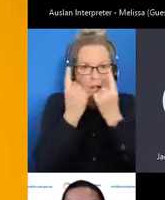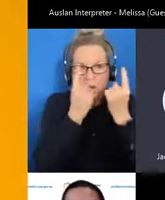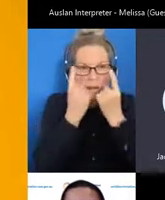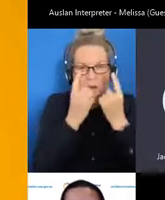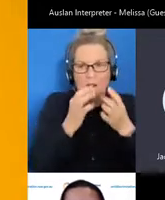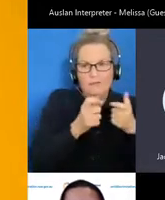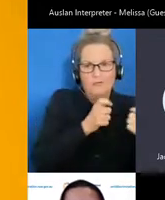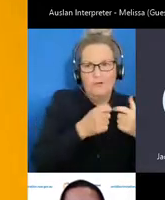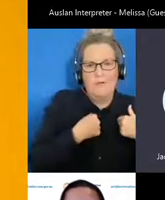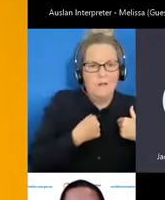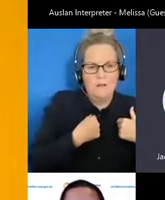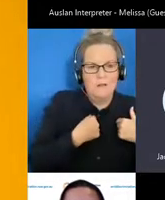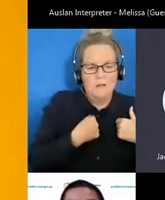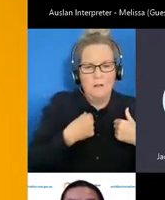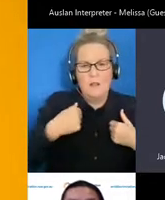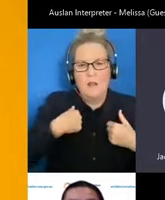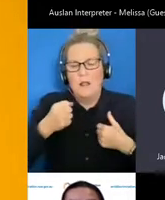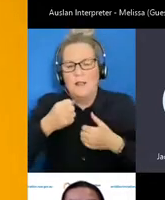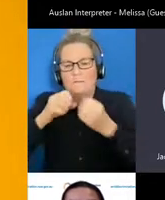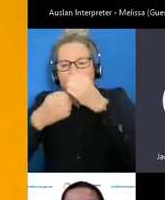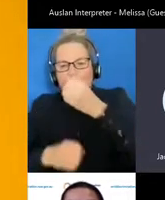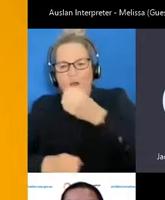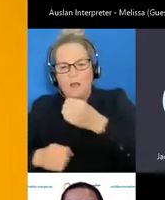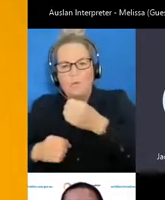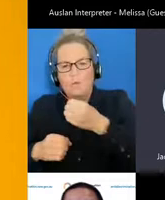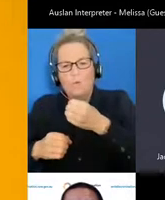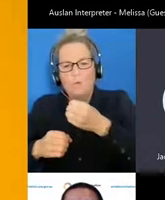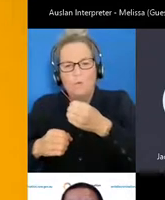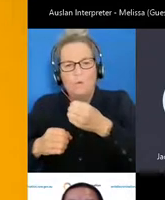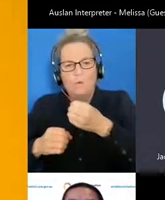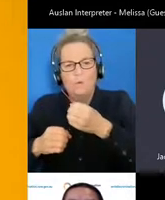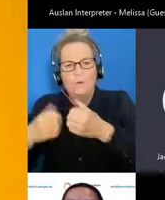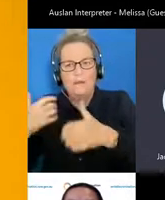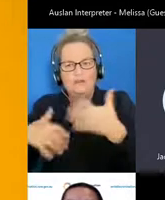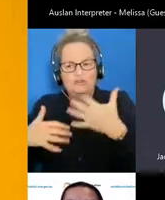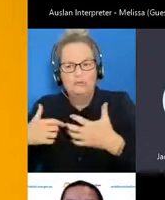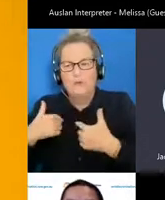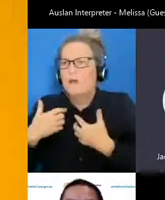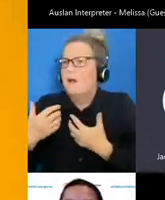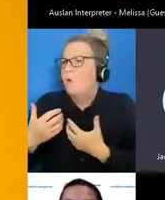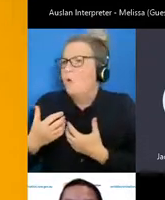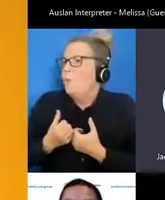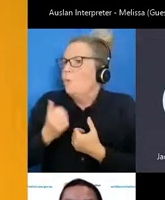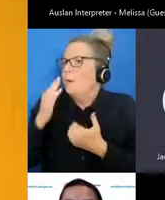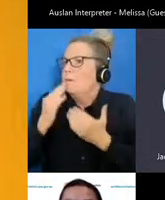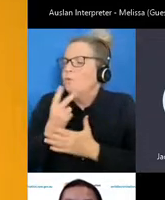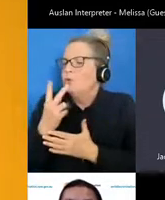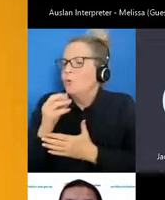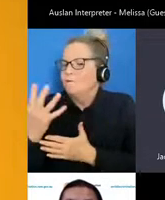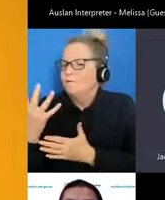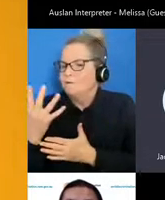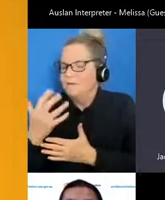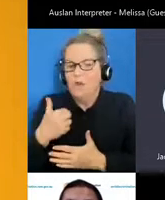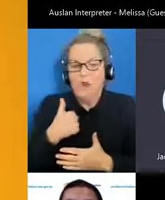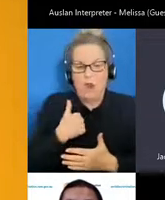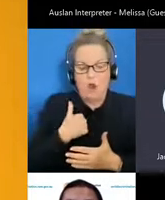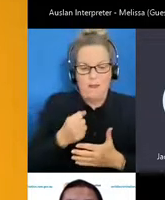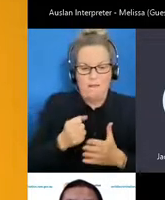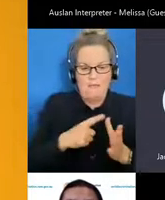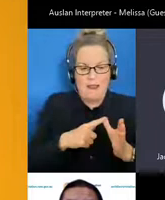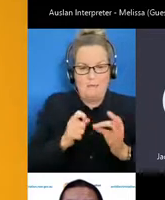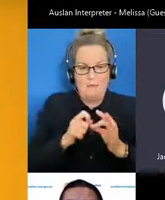I have a spinal cord injury, which was acquired in 2015. I have an acquired brain injury